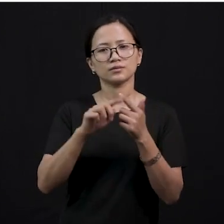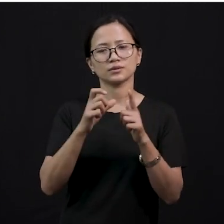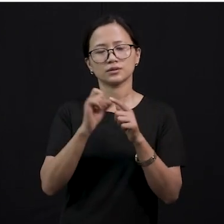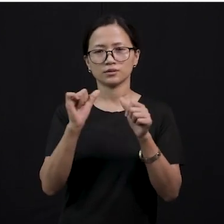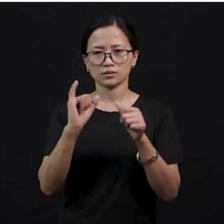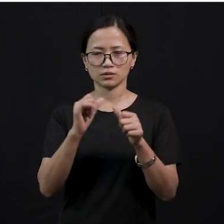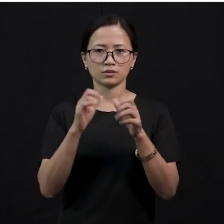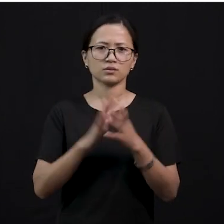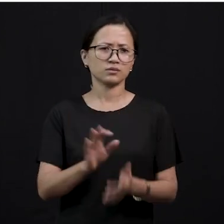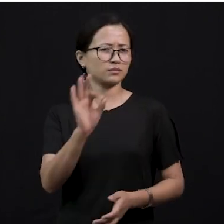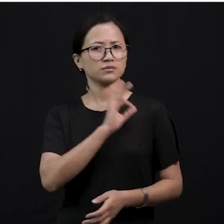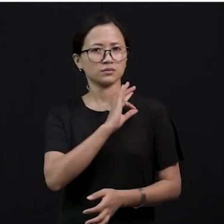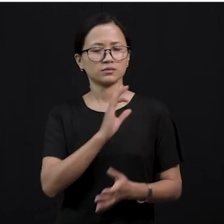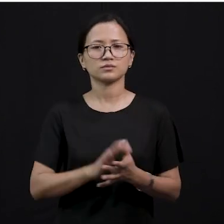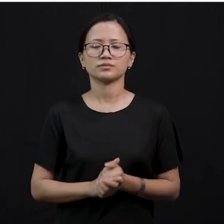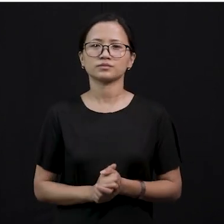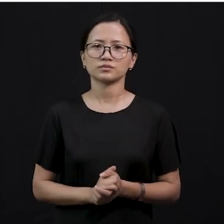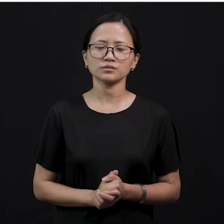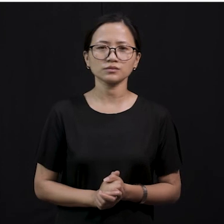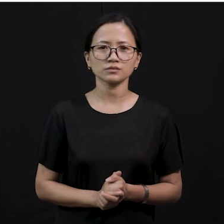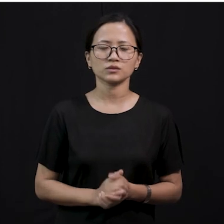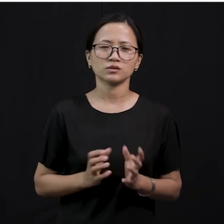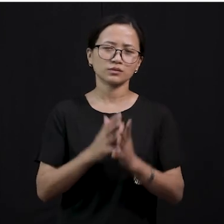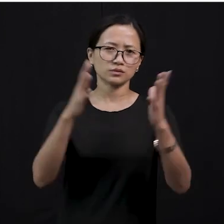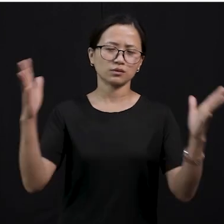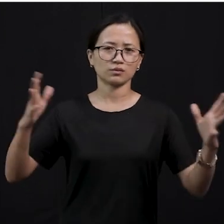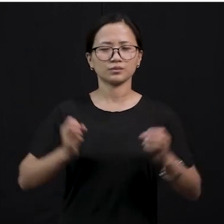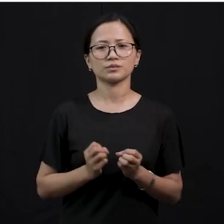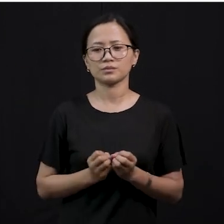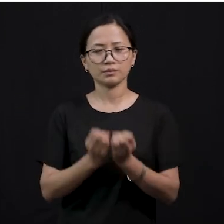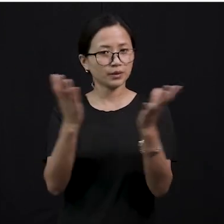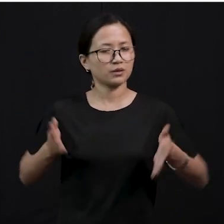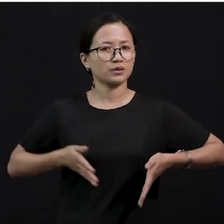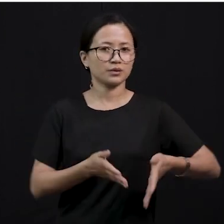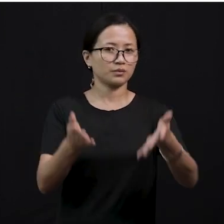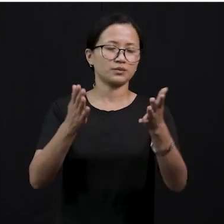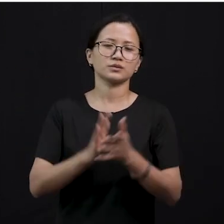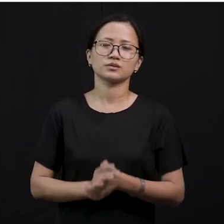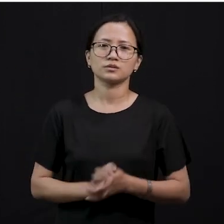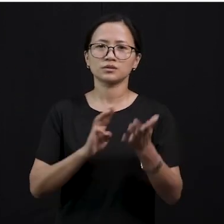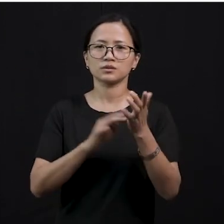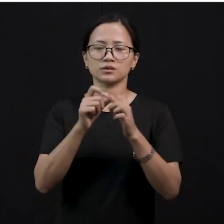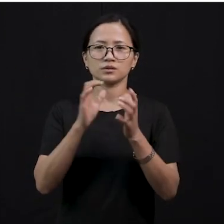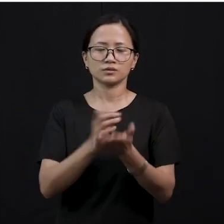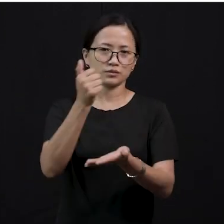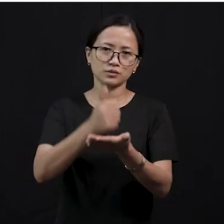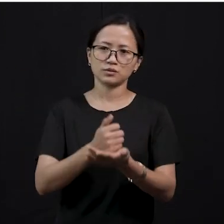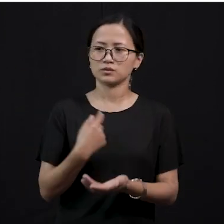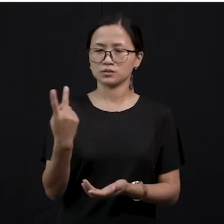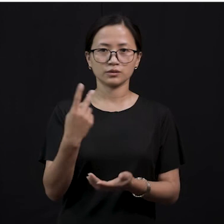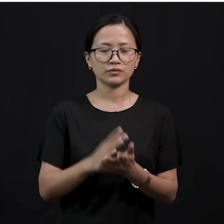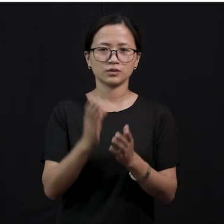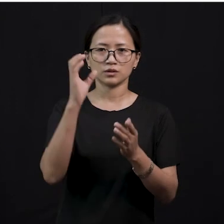and you found it interesting that there are so many ways that media can influence the decision of you as a